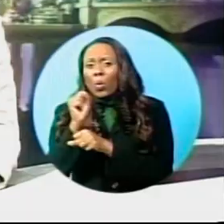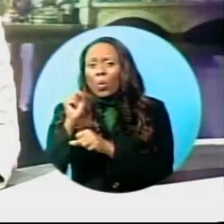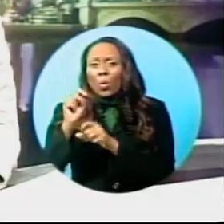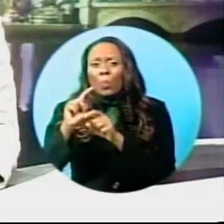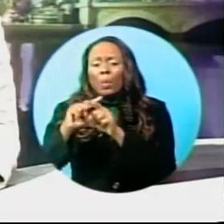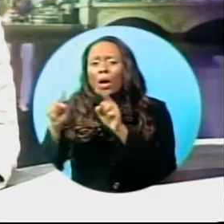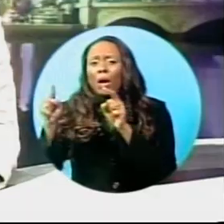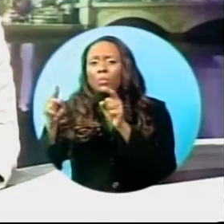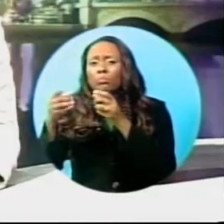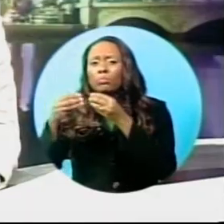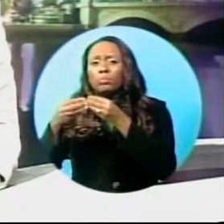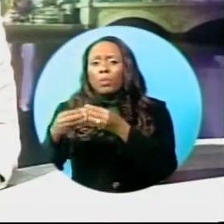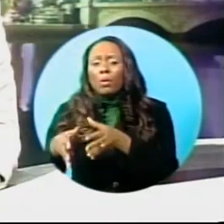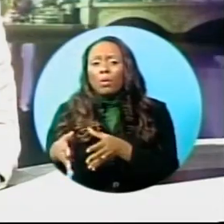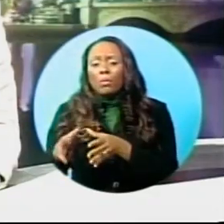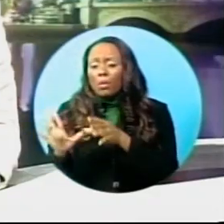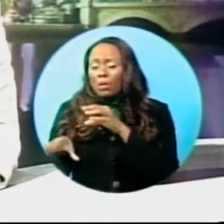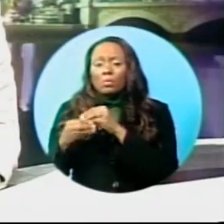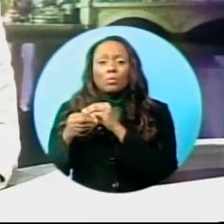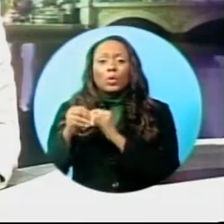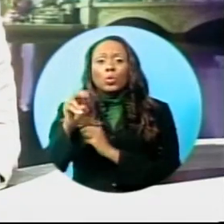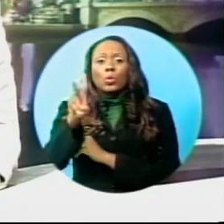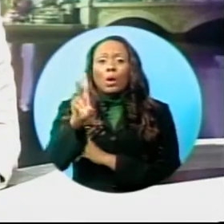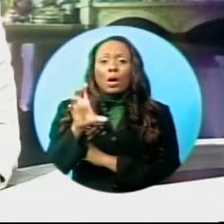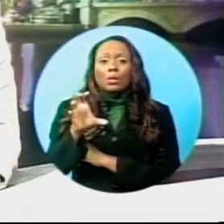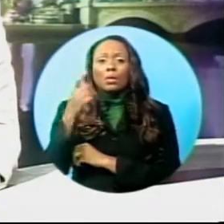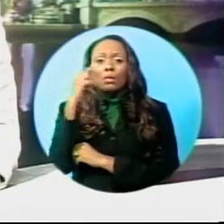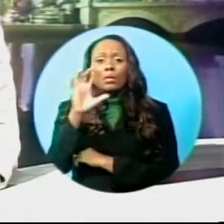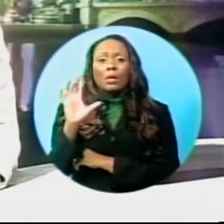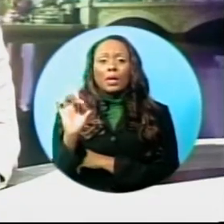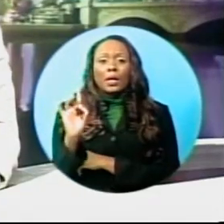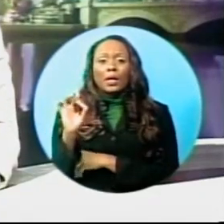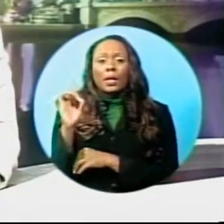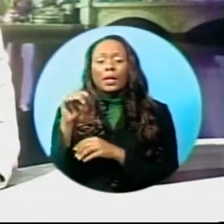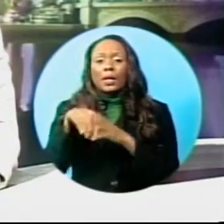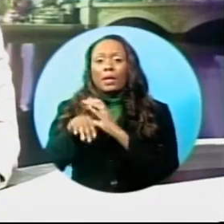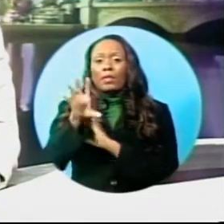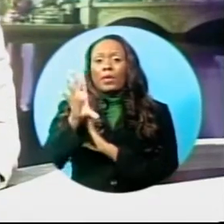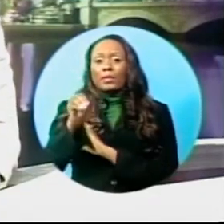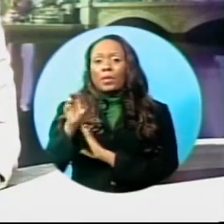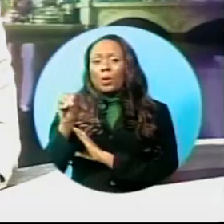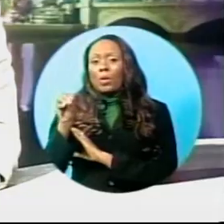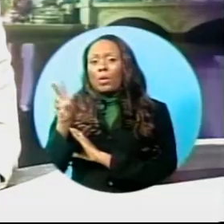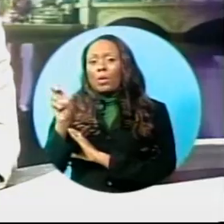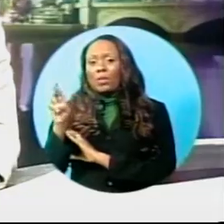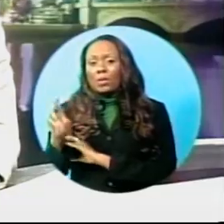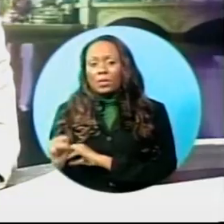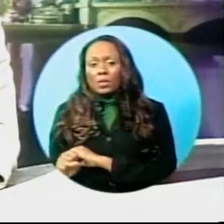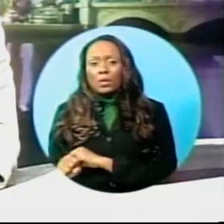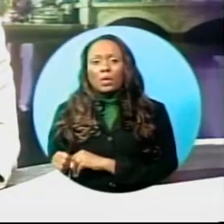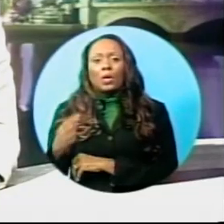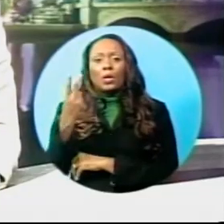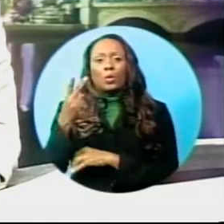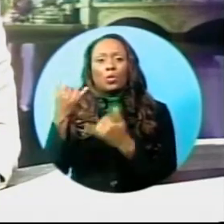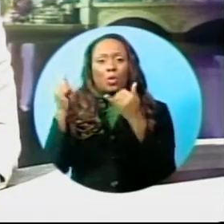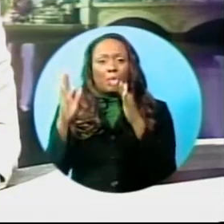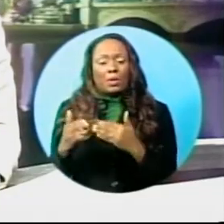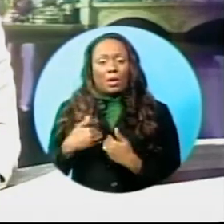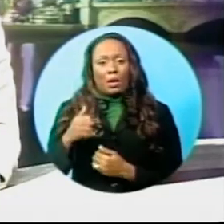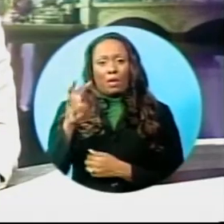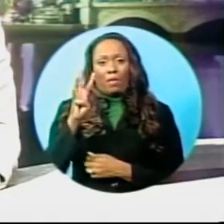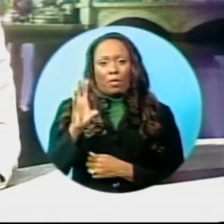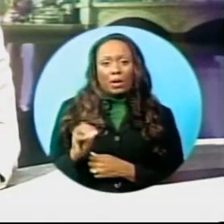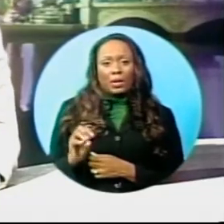to end on 200 for 8 in their 50 overs. Marissa Aguilera and opener Shaquana Quinton both struck 40,